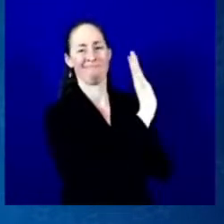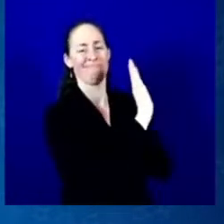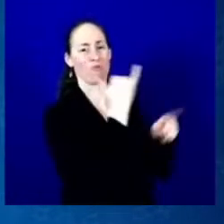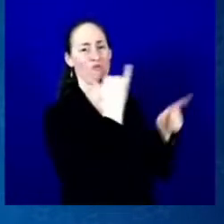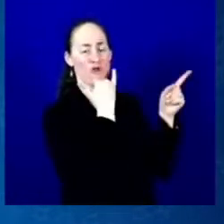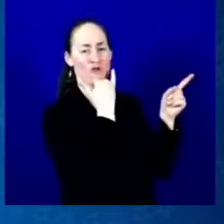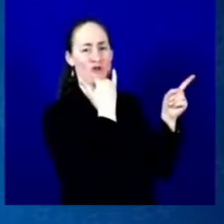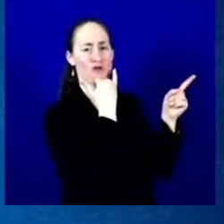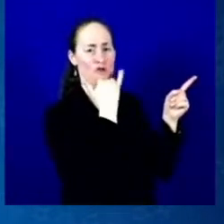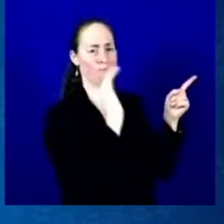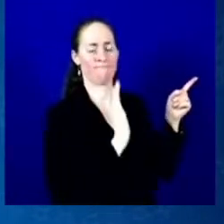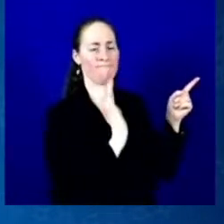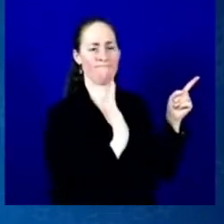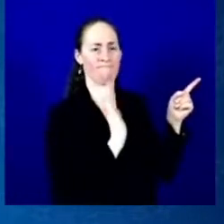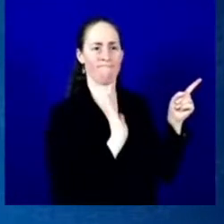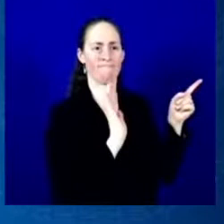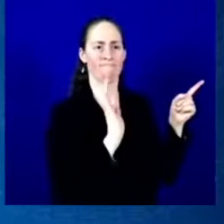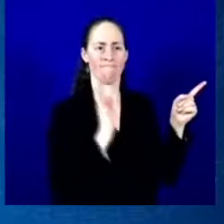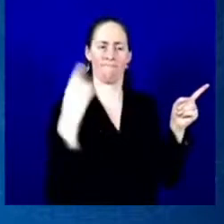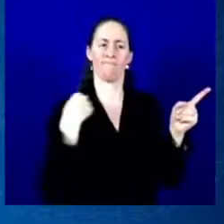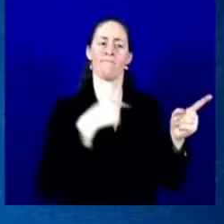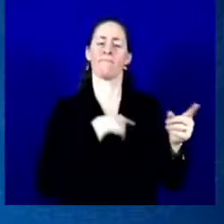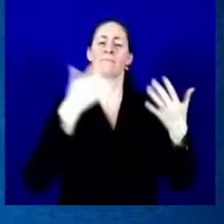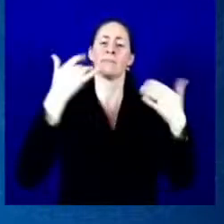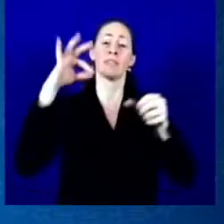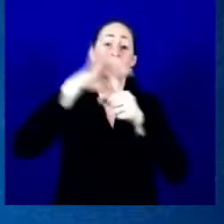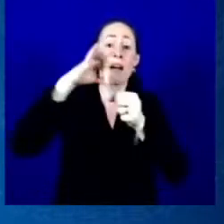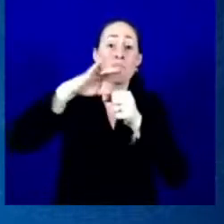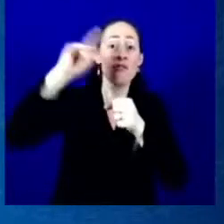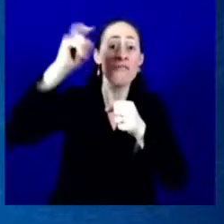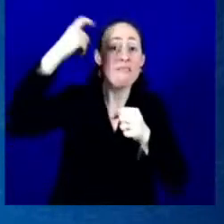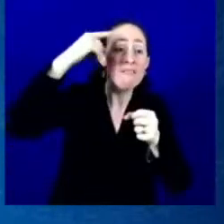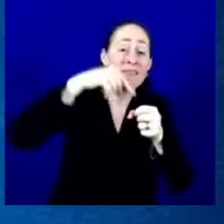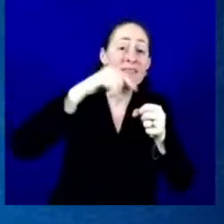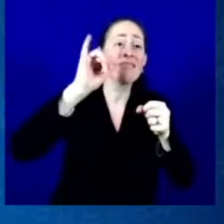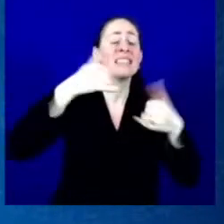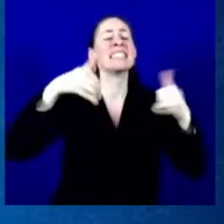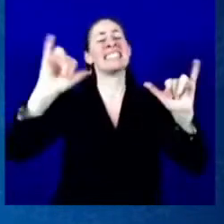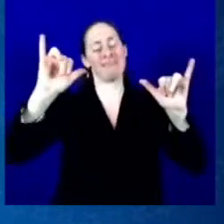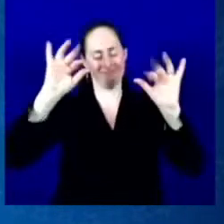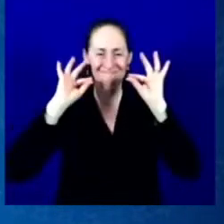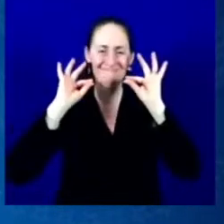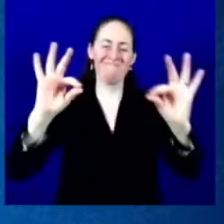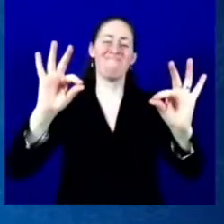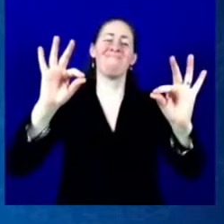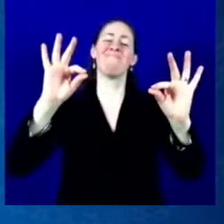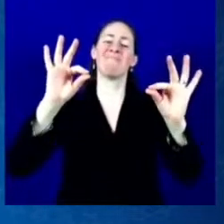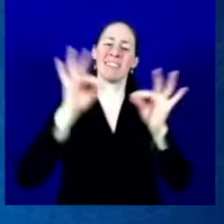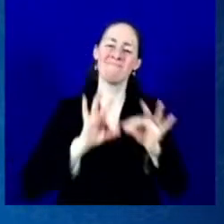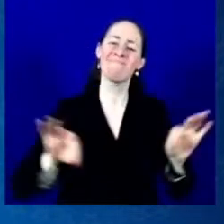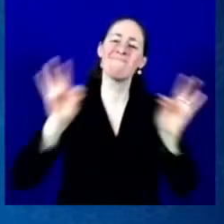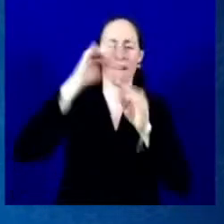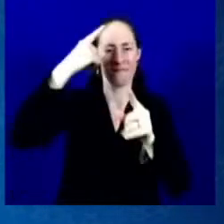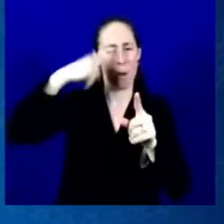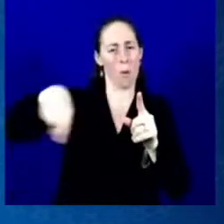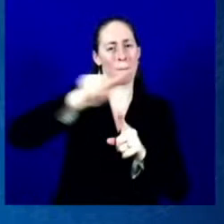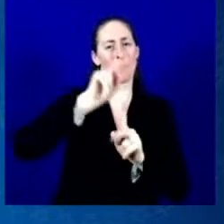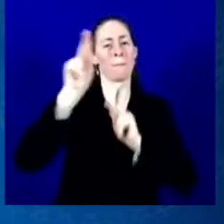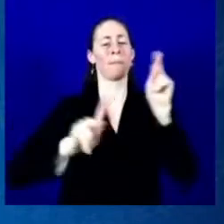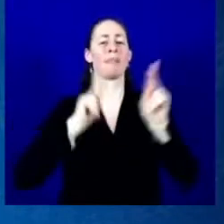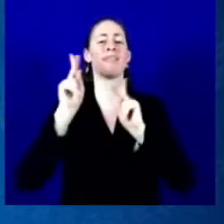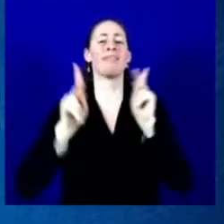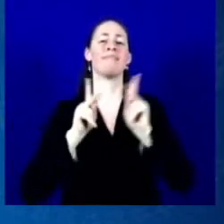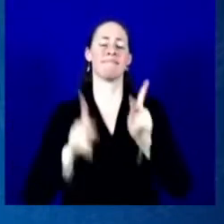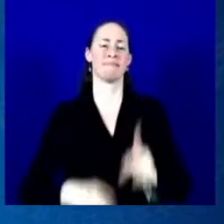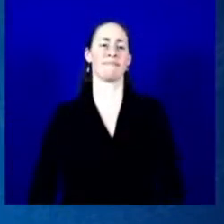works, and we can deliver for our people. In our first 100 days together, we've acted to restore people's faith in